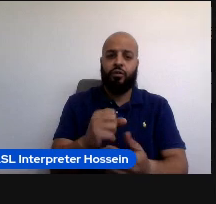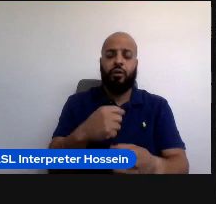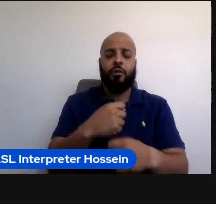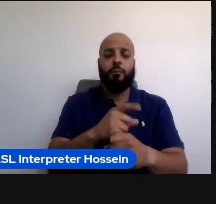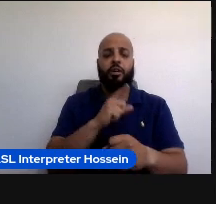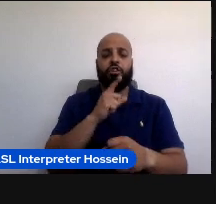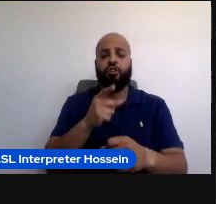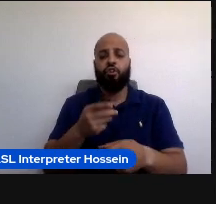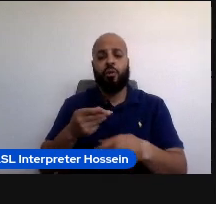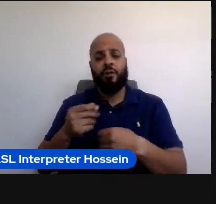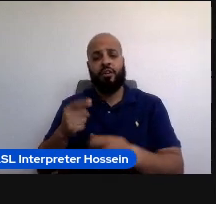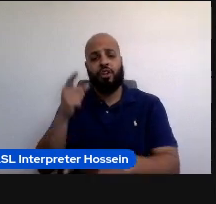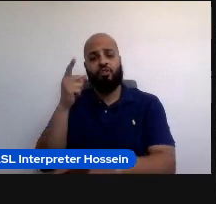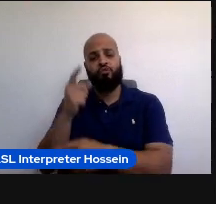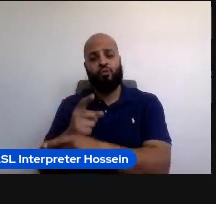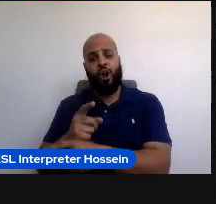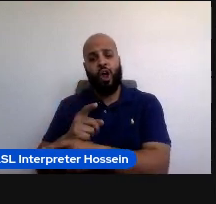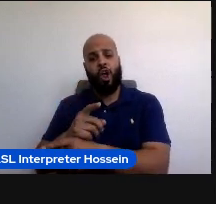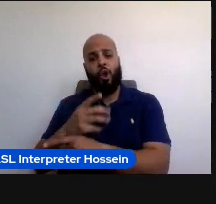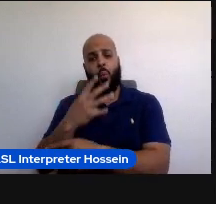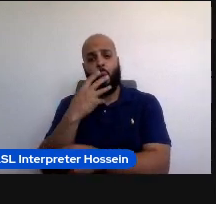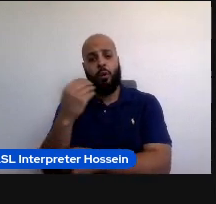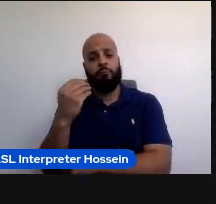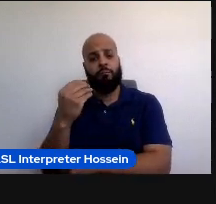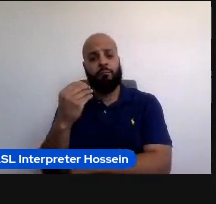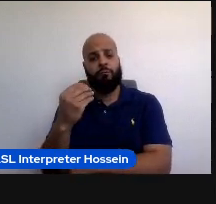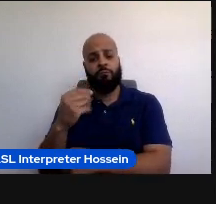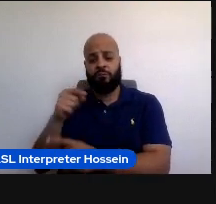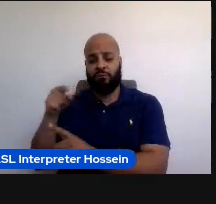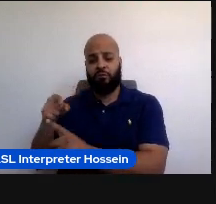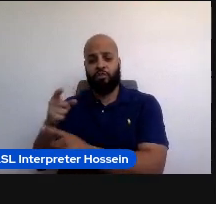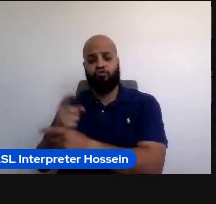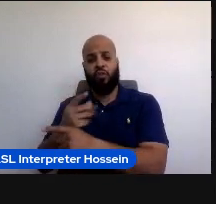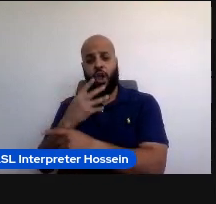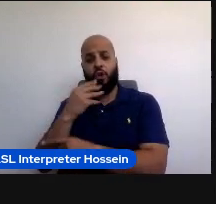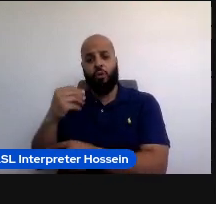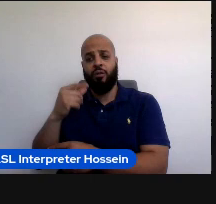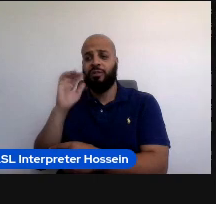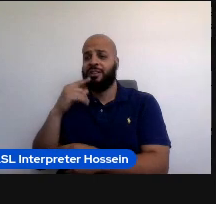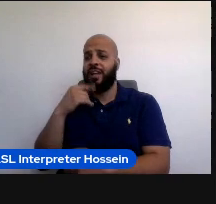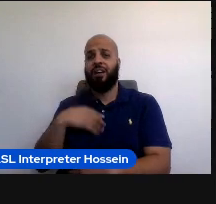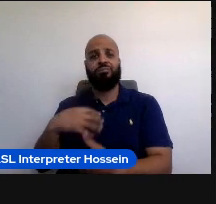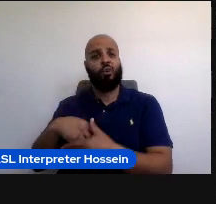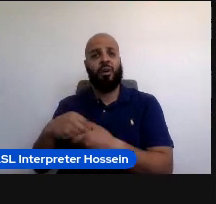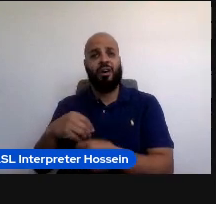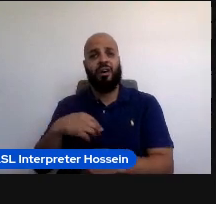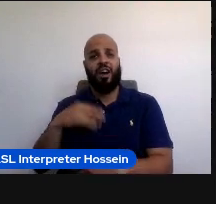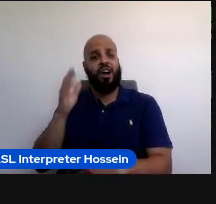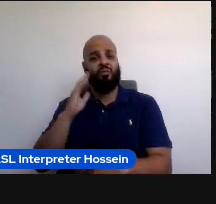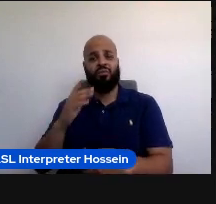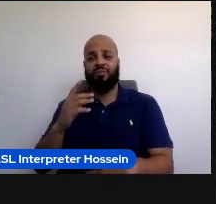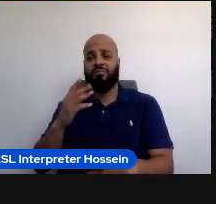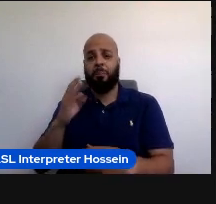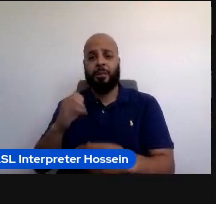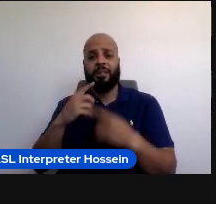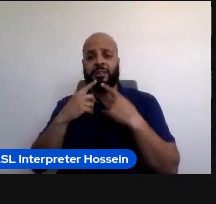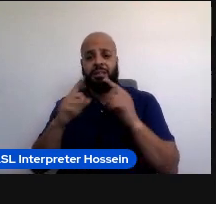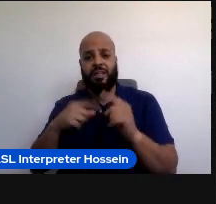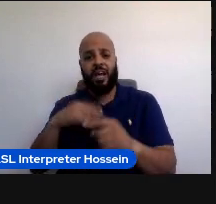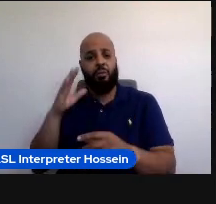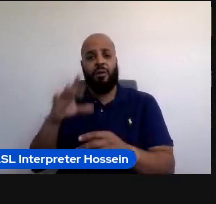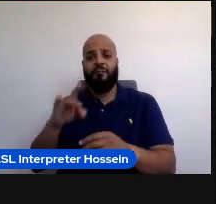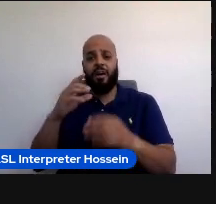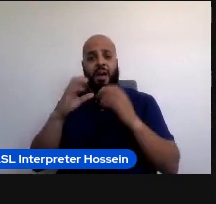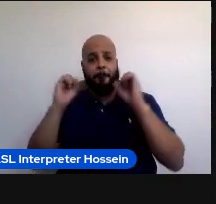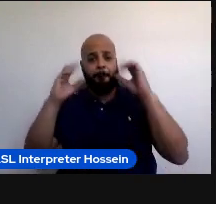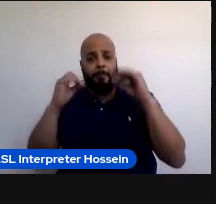wolf, the wolf that's going to be the one that's, hey, I'm going to go out here. I'm going to kill it. I'm going to make amazing findings in my